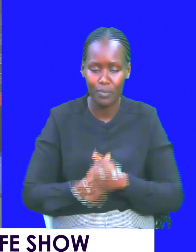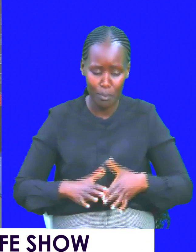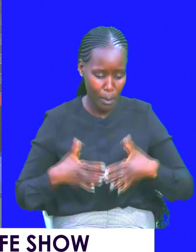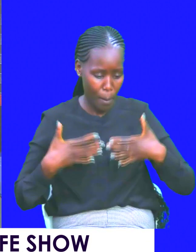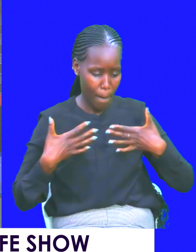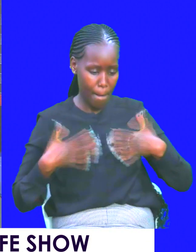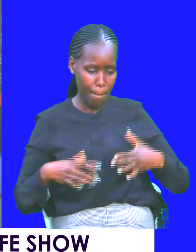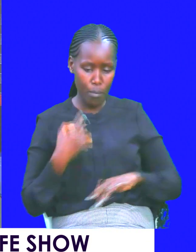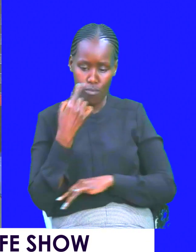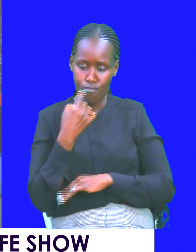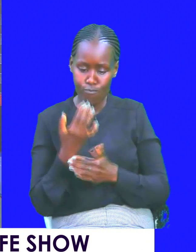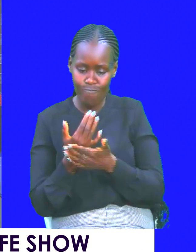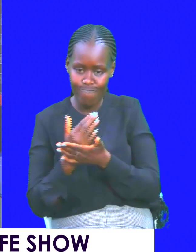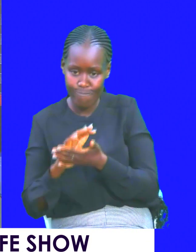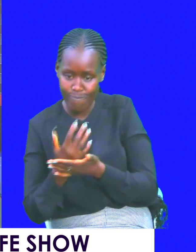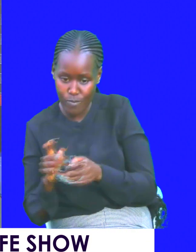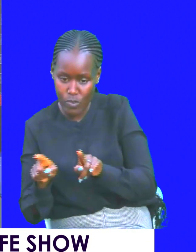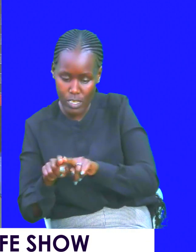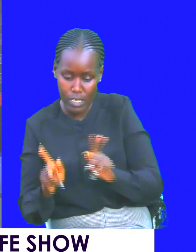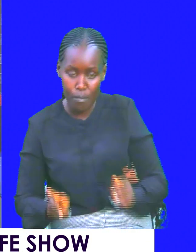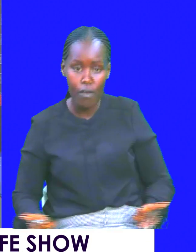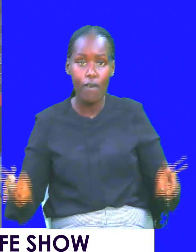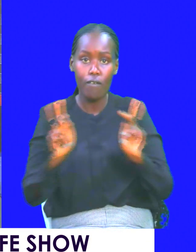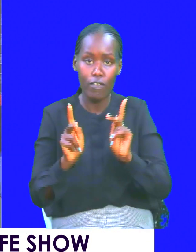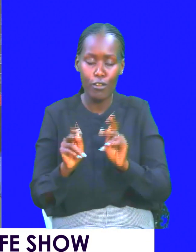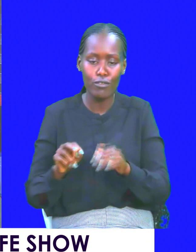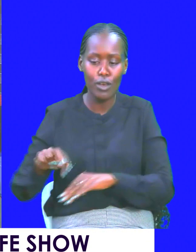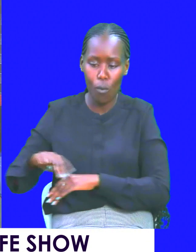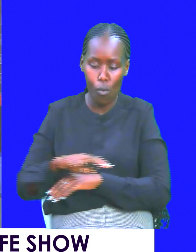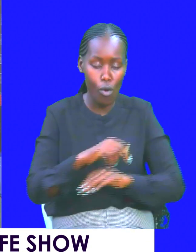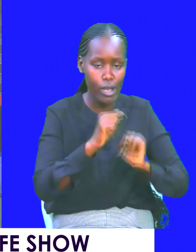People who share the same values work together.